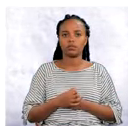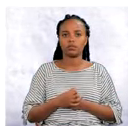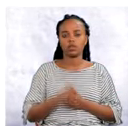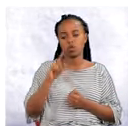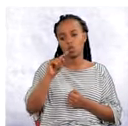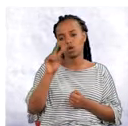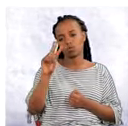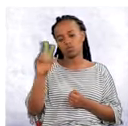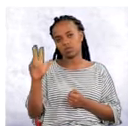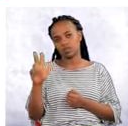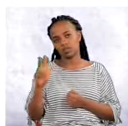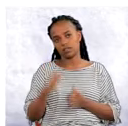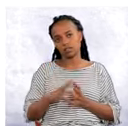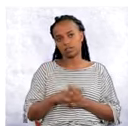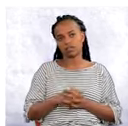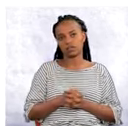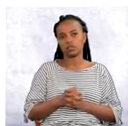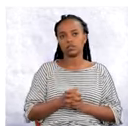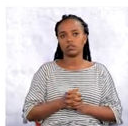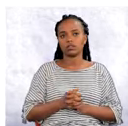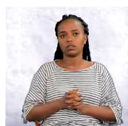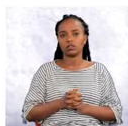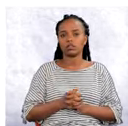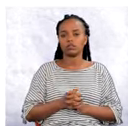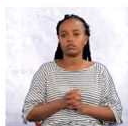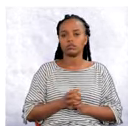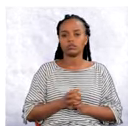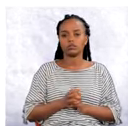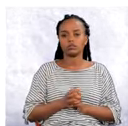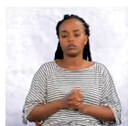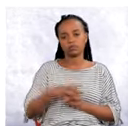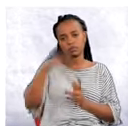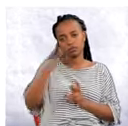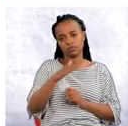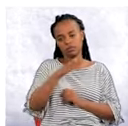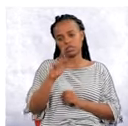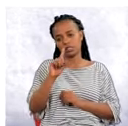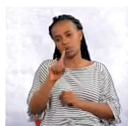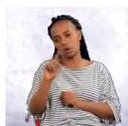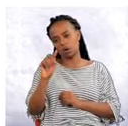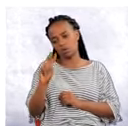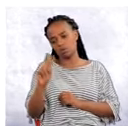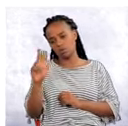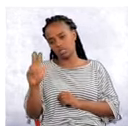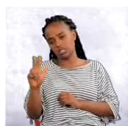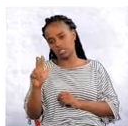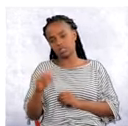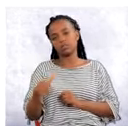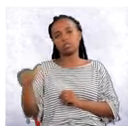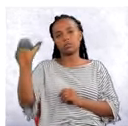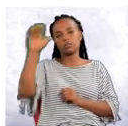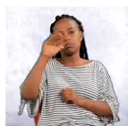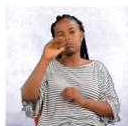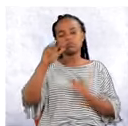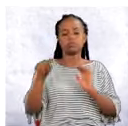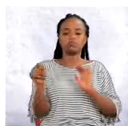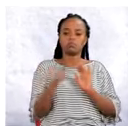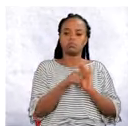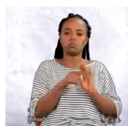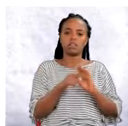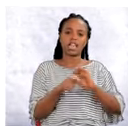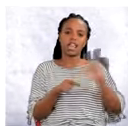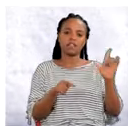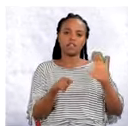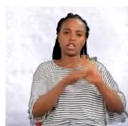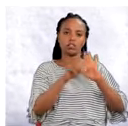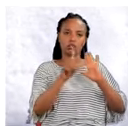One, two, three. One, two, three. Negative one, negative